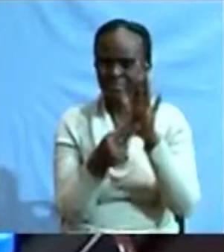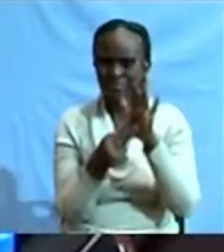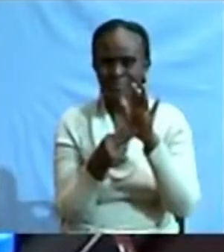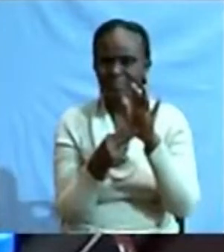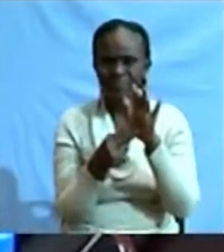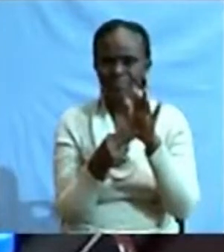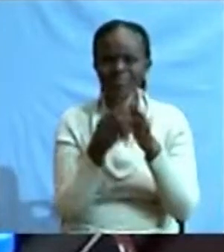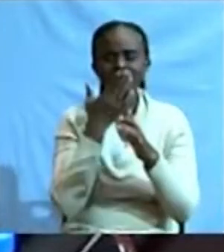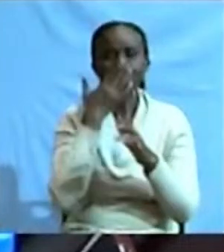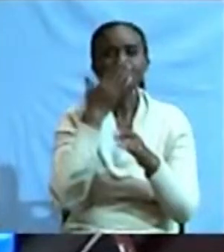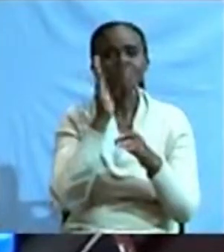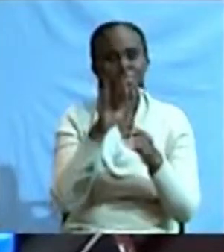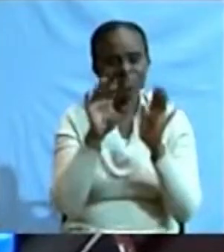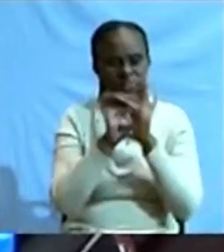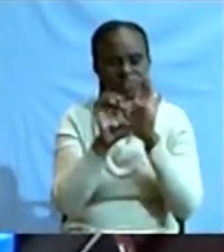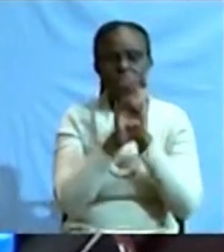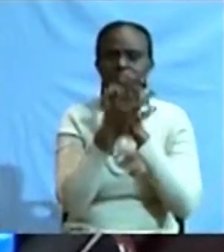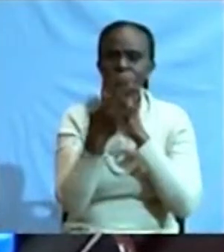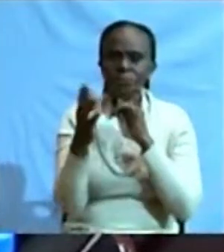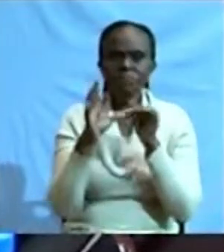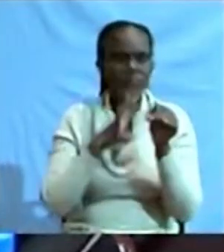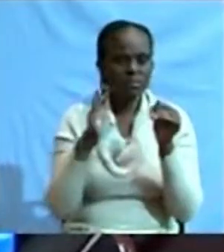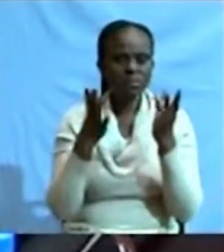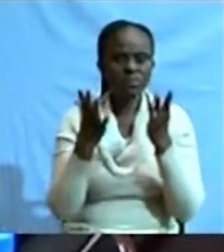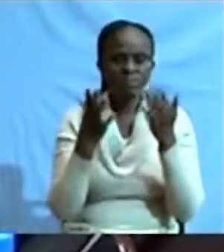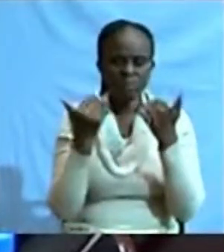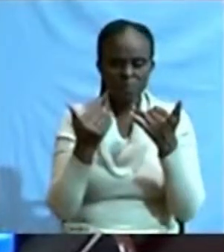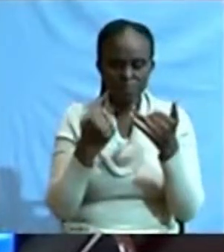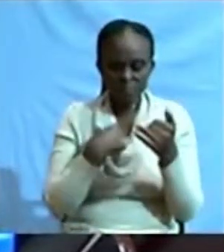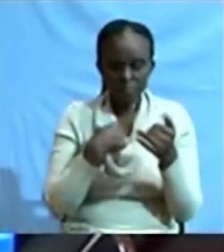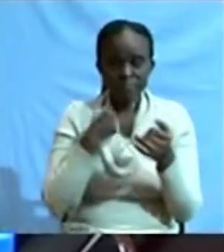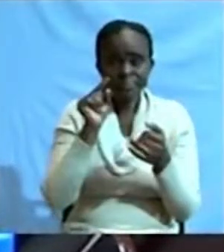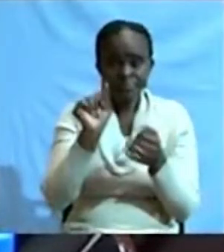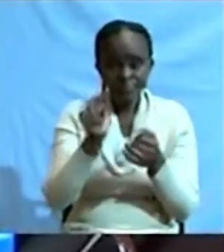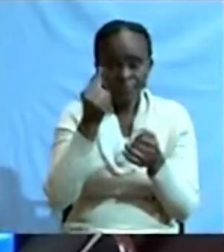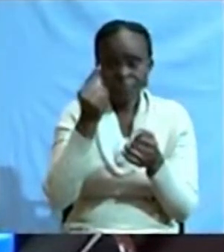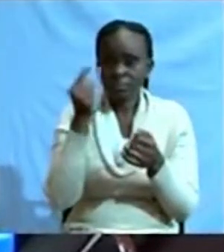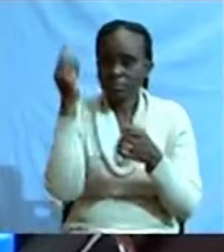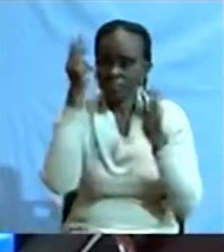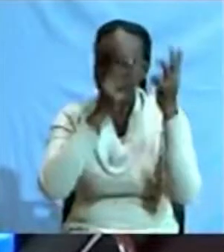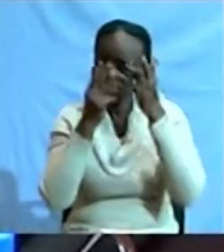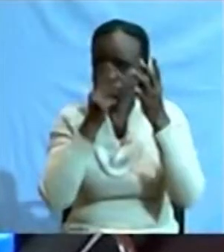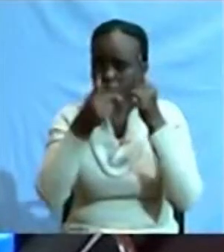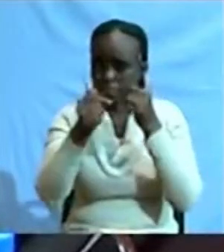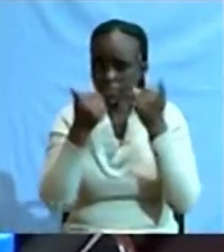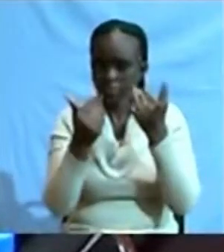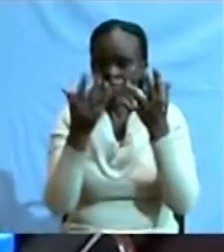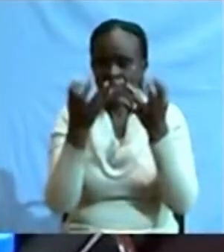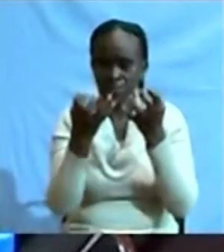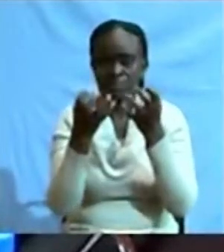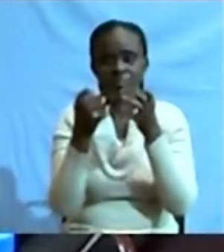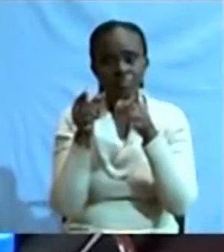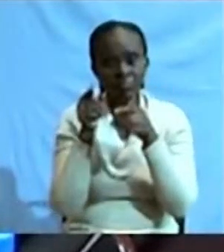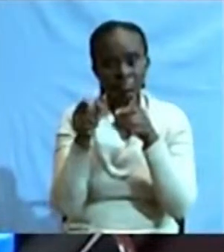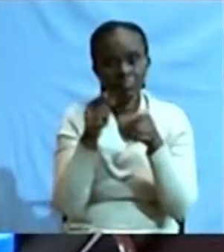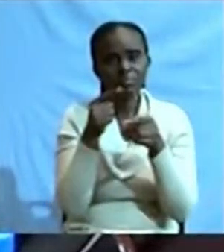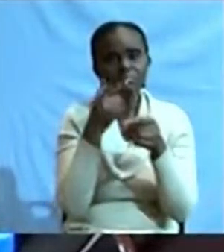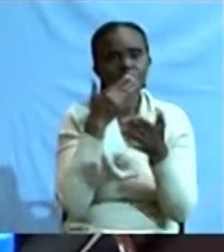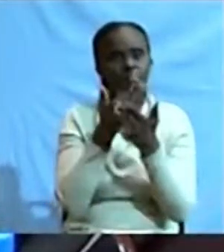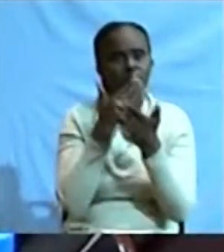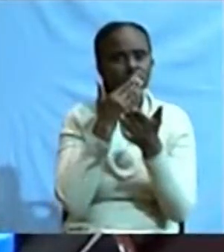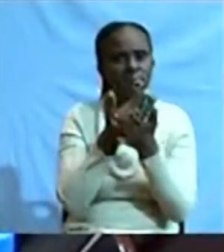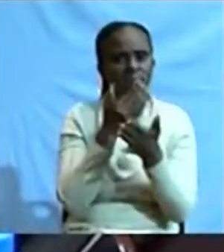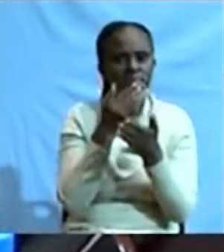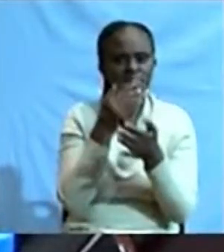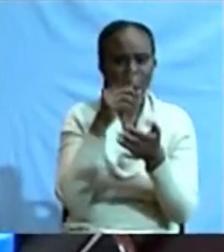picture, Chairperson, that things are not okay. Now, my first concern is you want to exempt those good ratepayers for